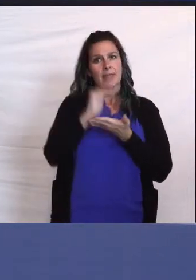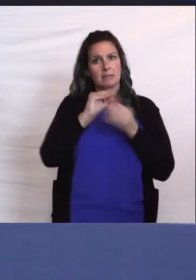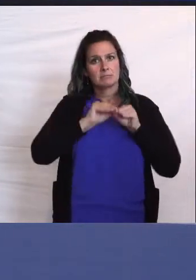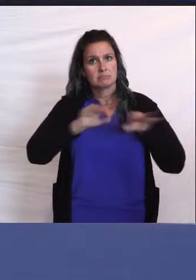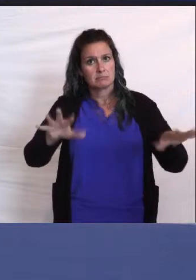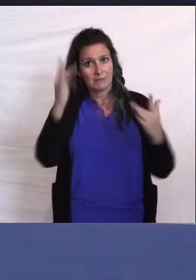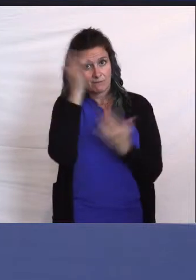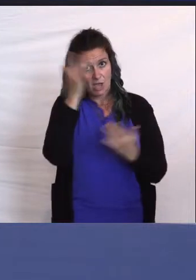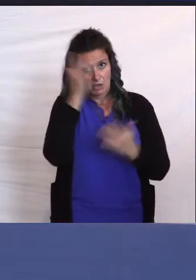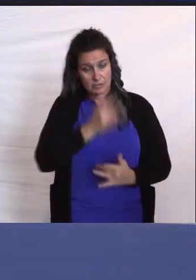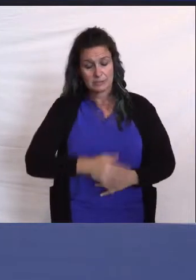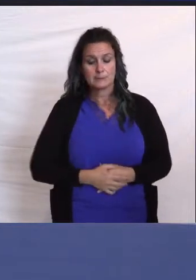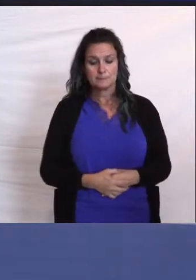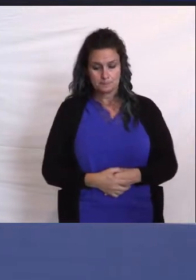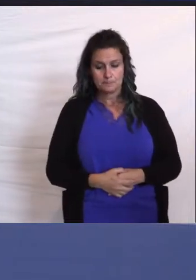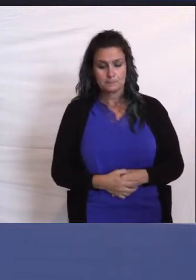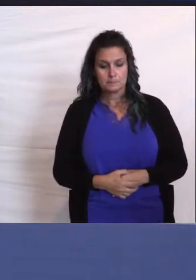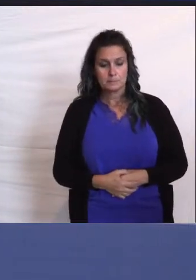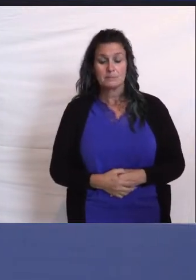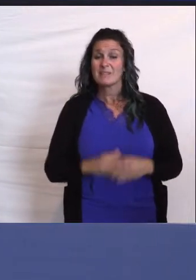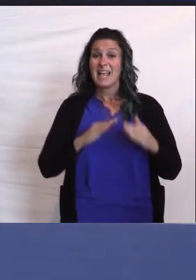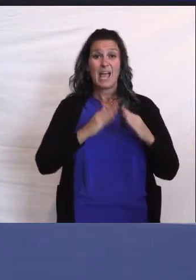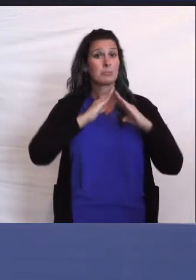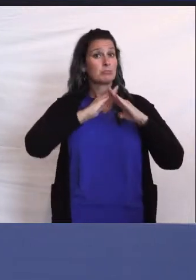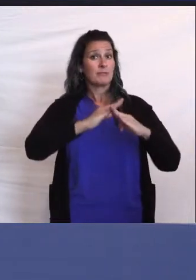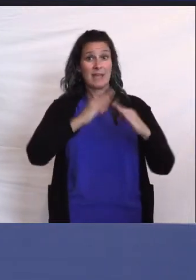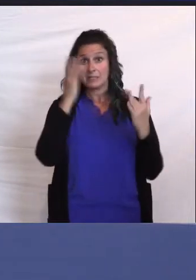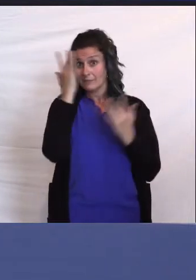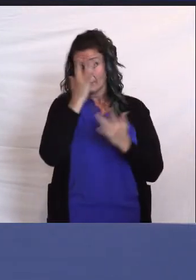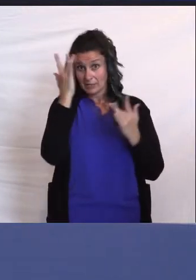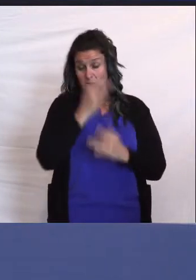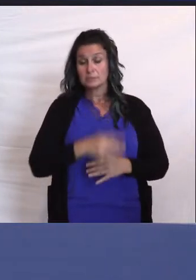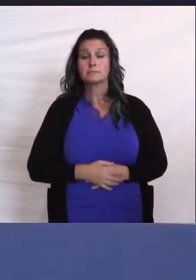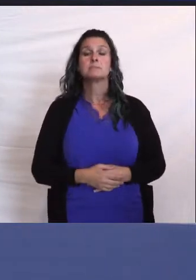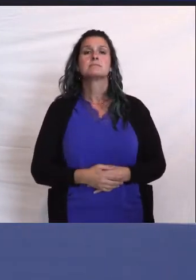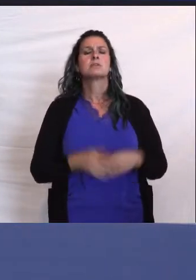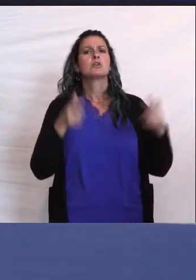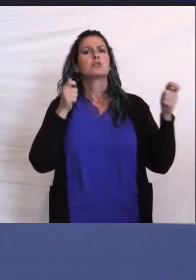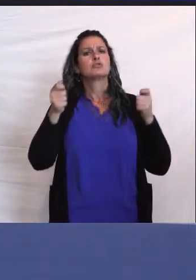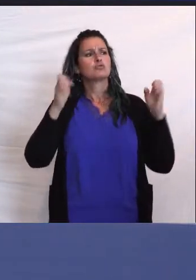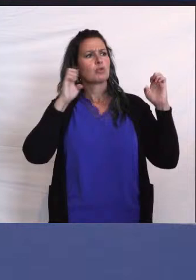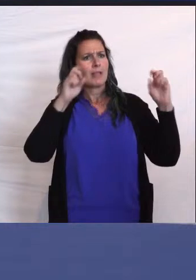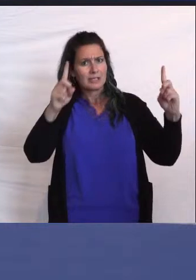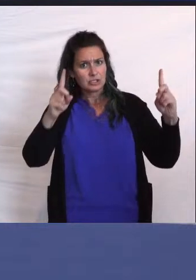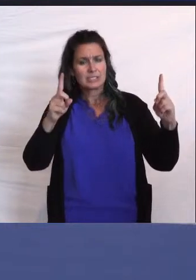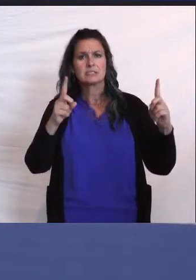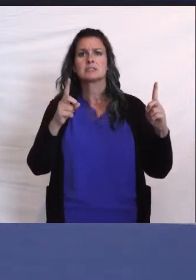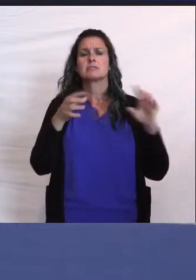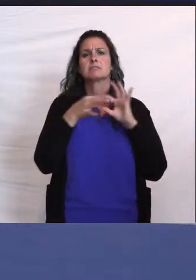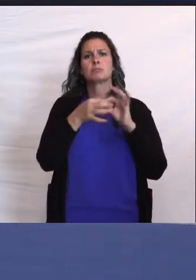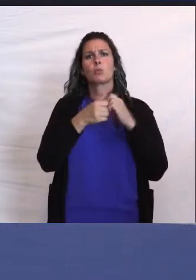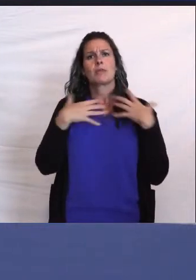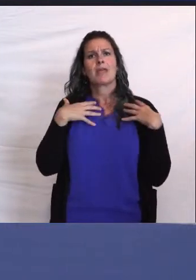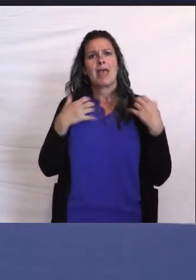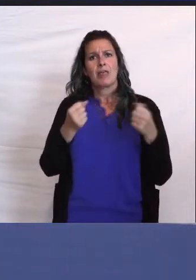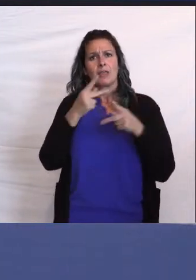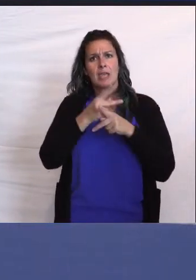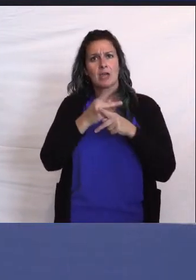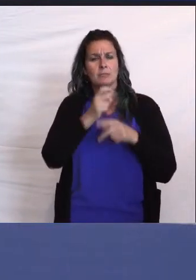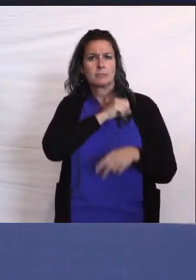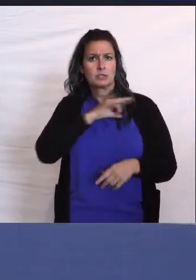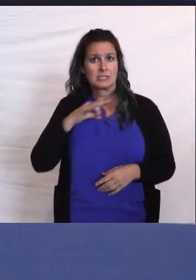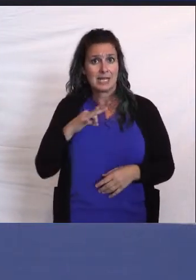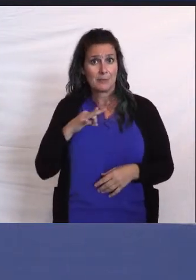virus. To support infection prevention and control education among healthcare personnel,